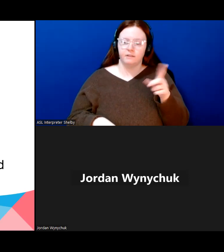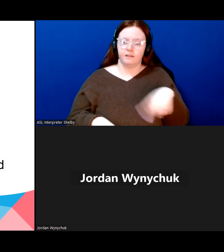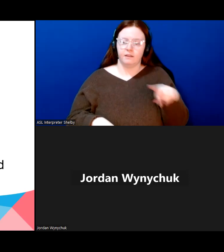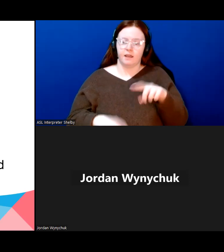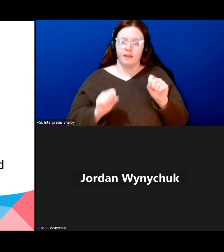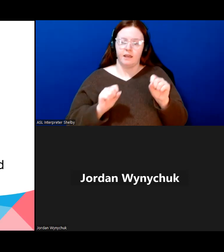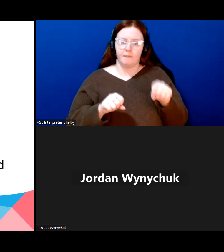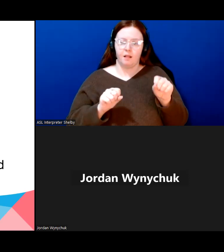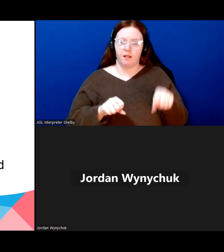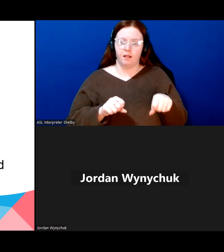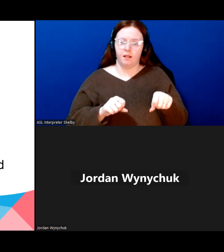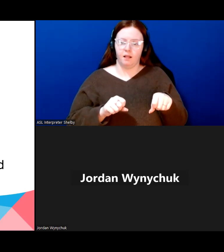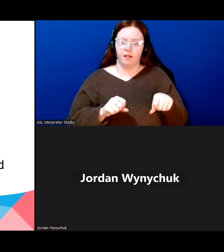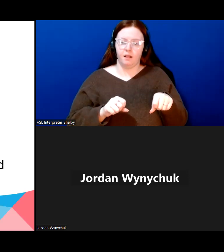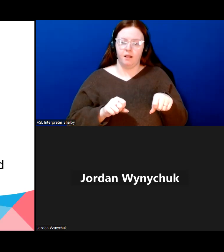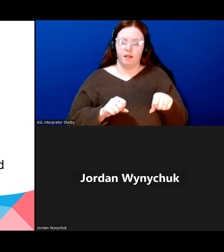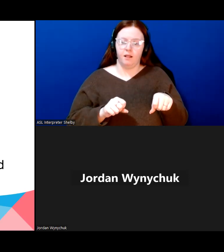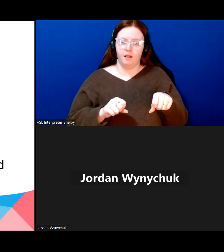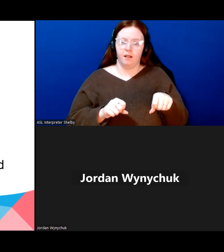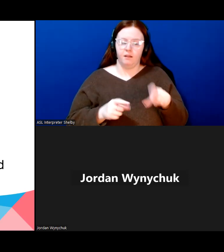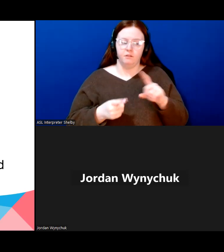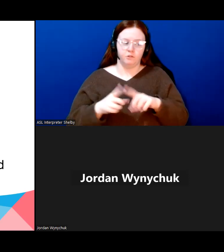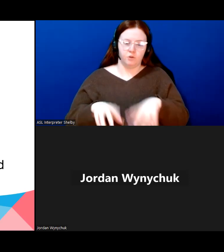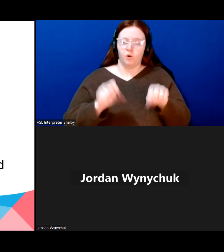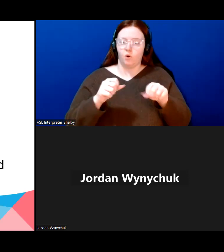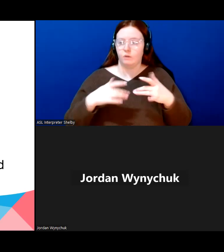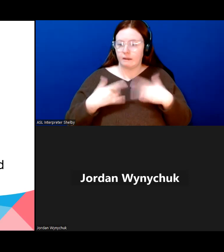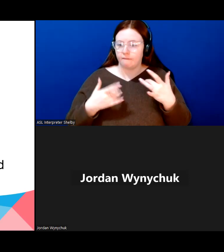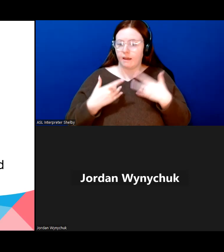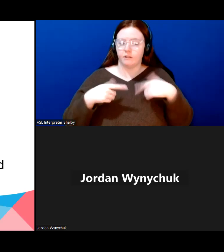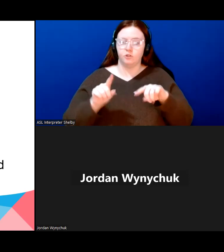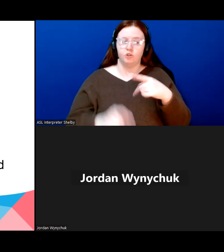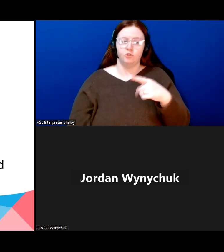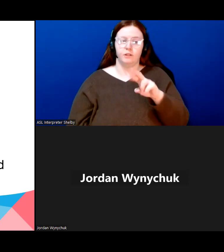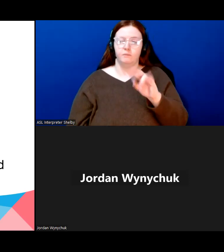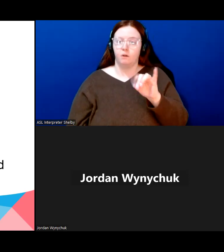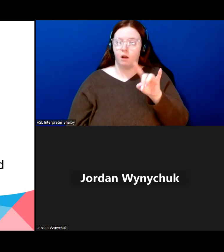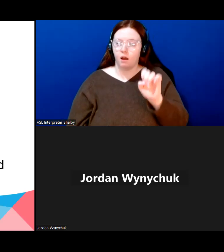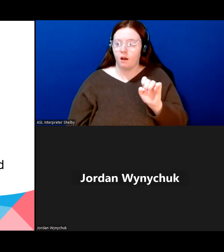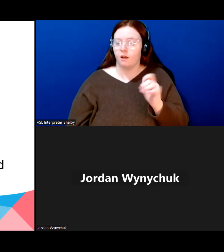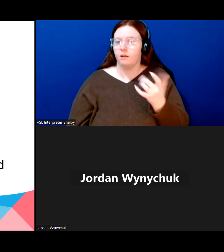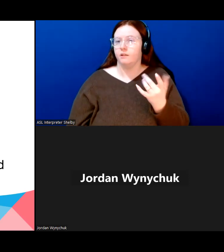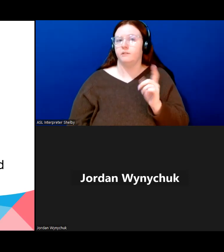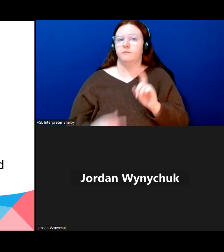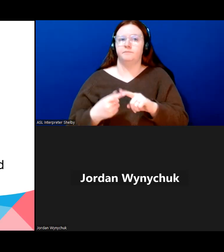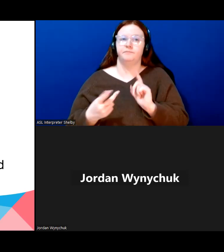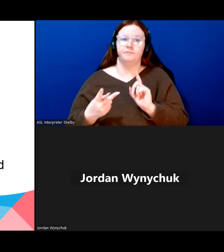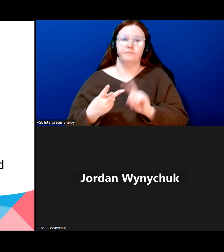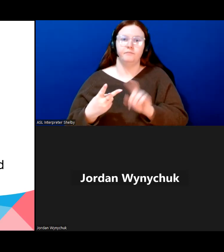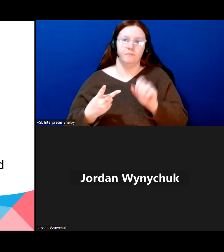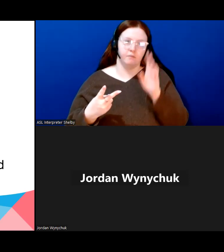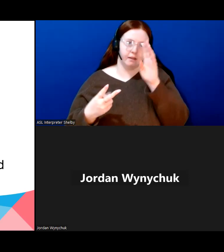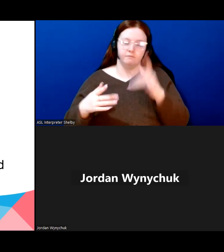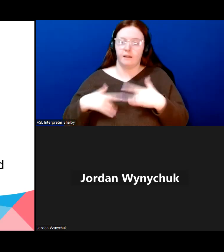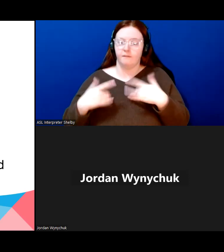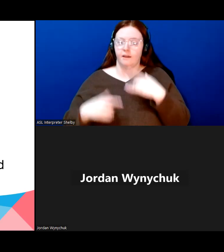to even hold events like during Pride. They could have an event or Black